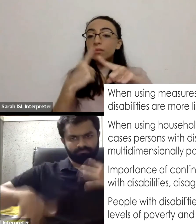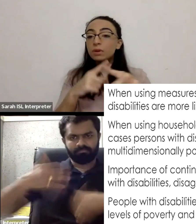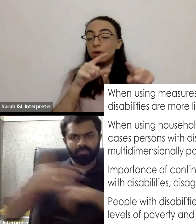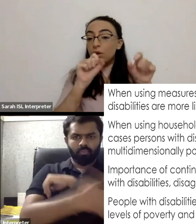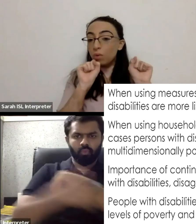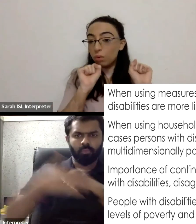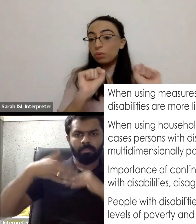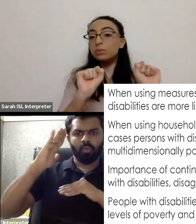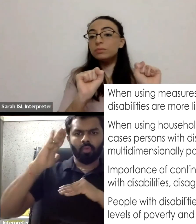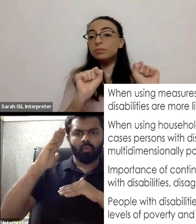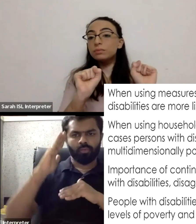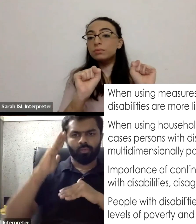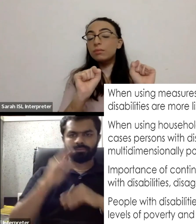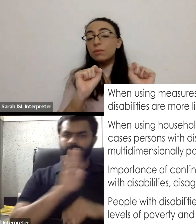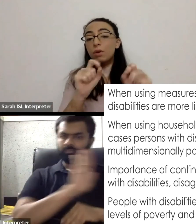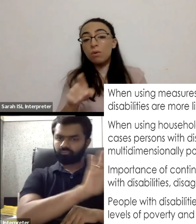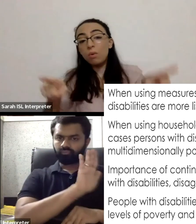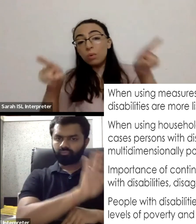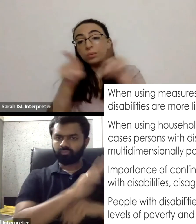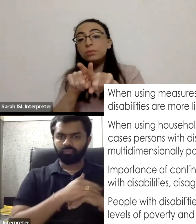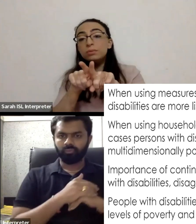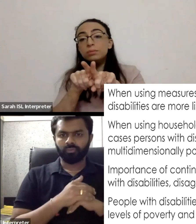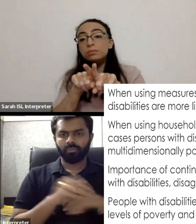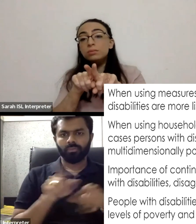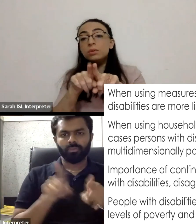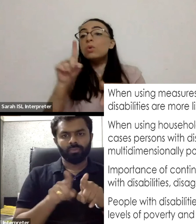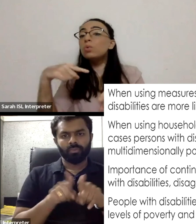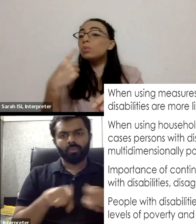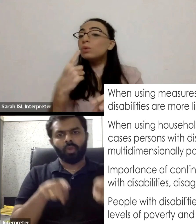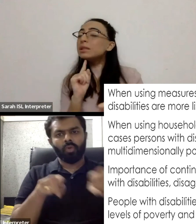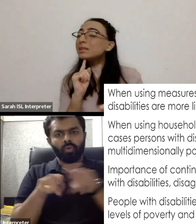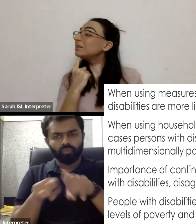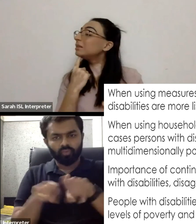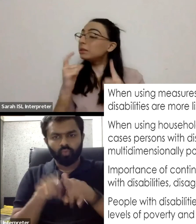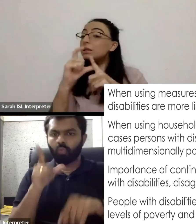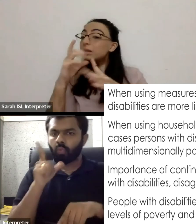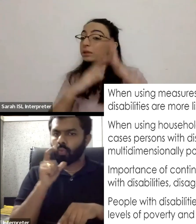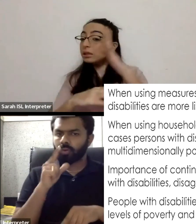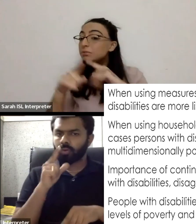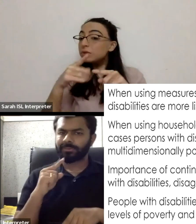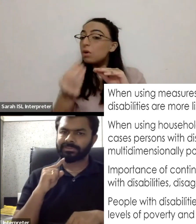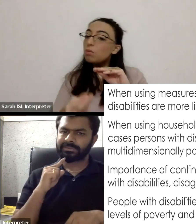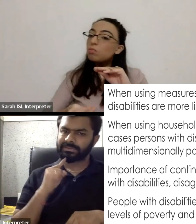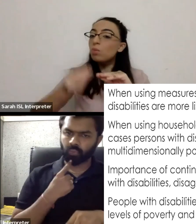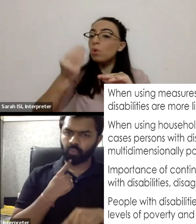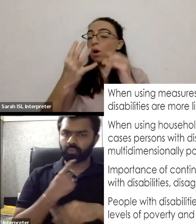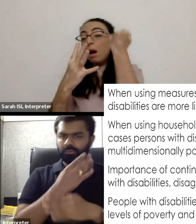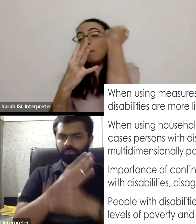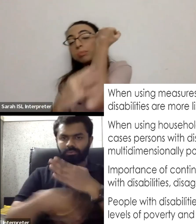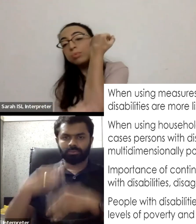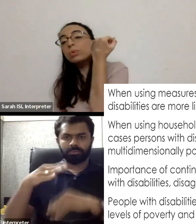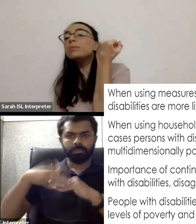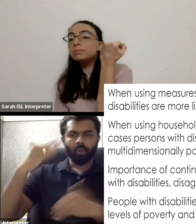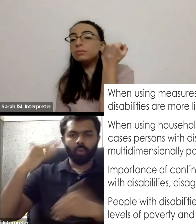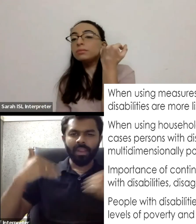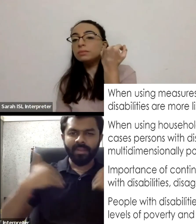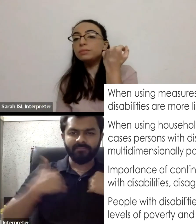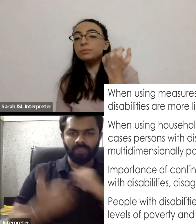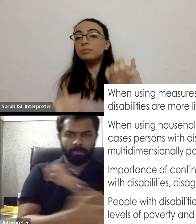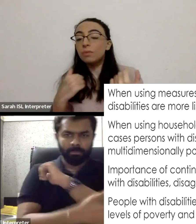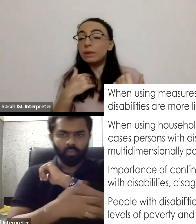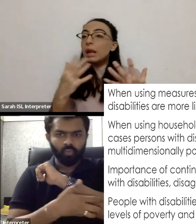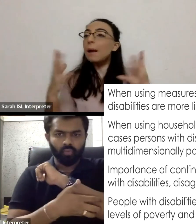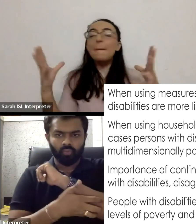measure. And also, persons with more severe disabilities are more likely to be poorer. So we are leaving behind